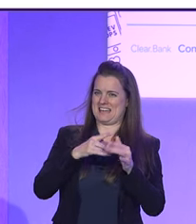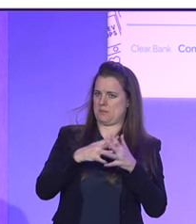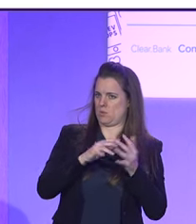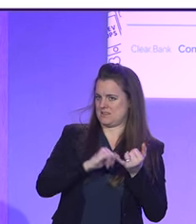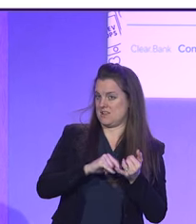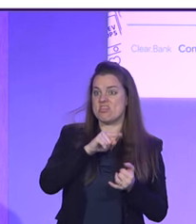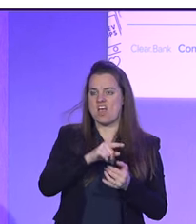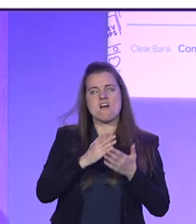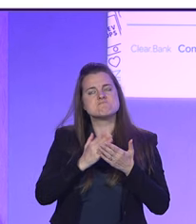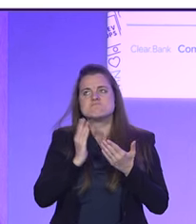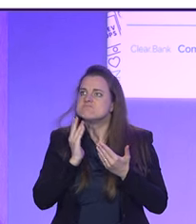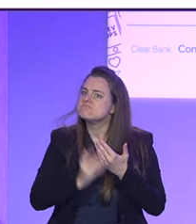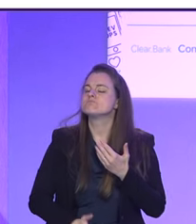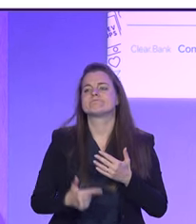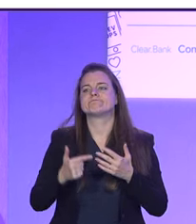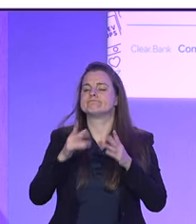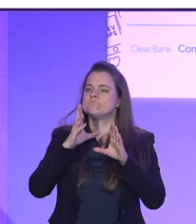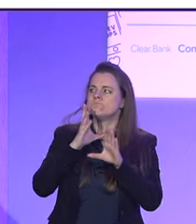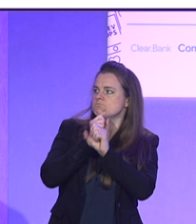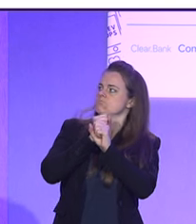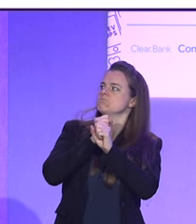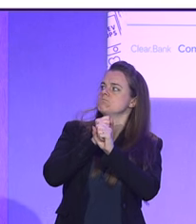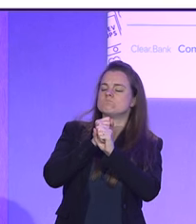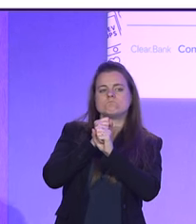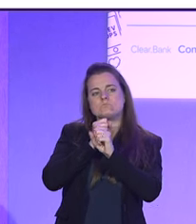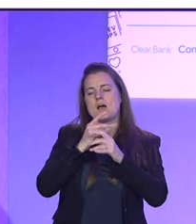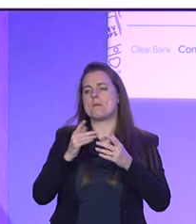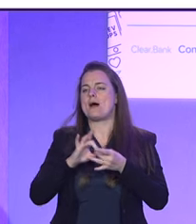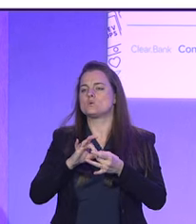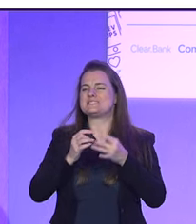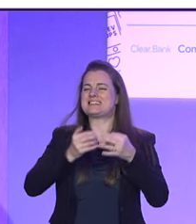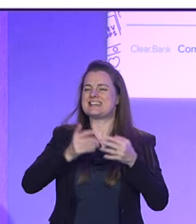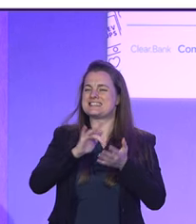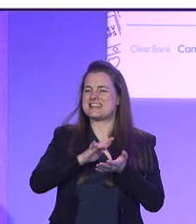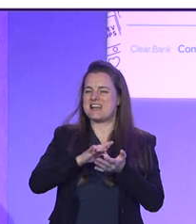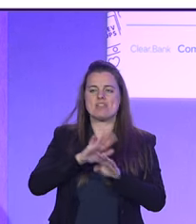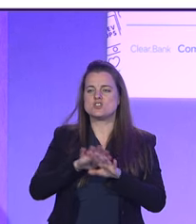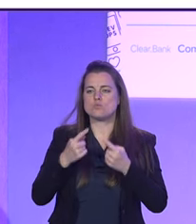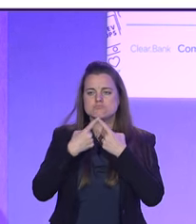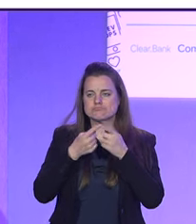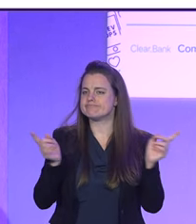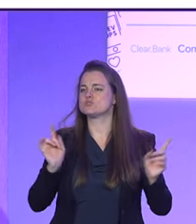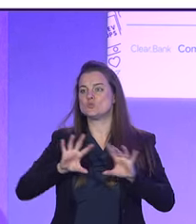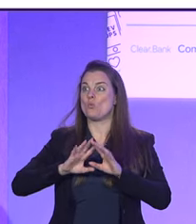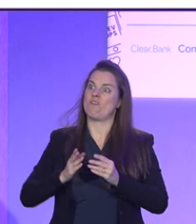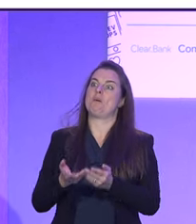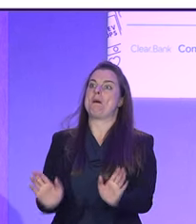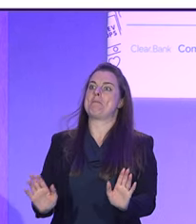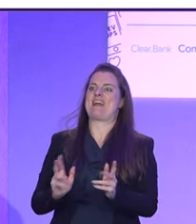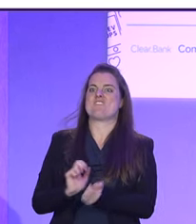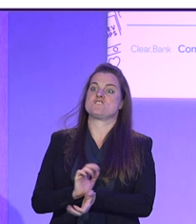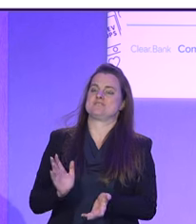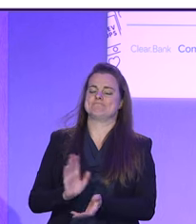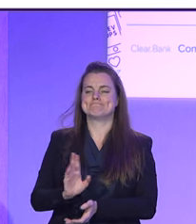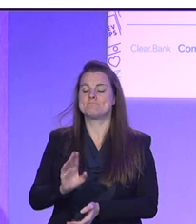their data center, the data. They don't provide this, this data to everybody. And so ask for them. I think